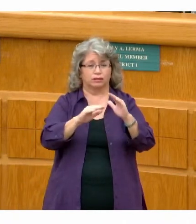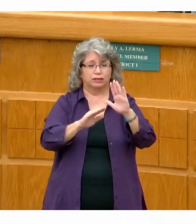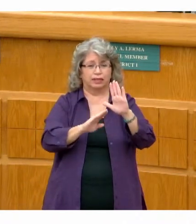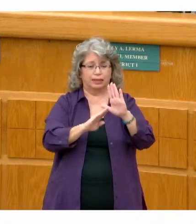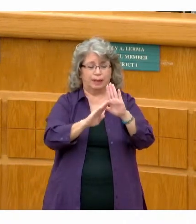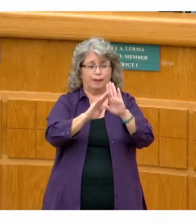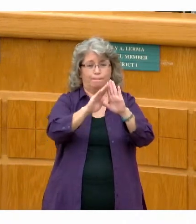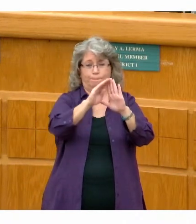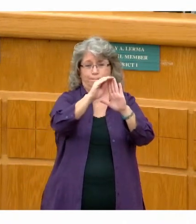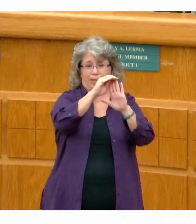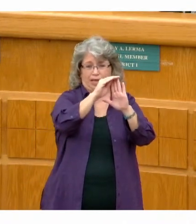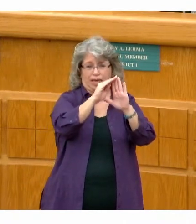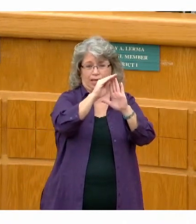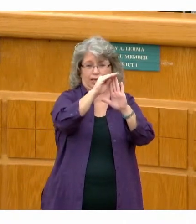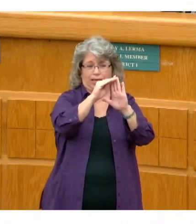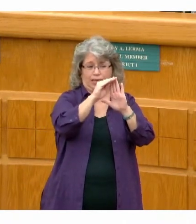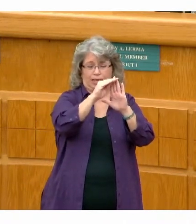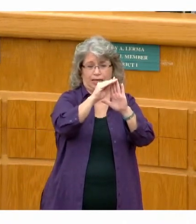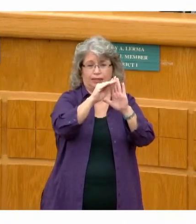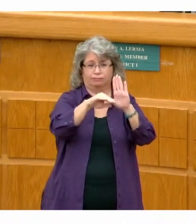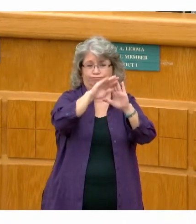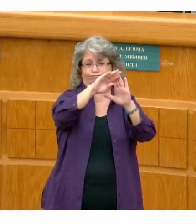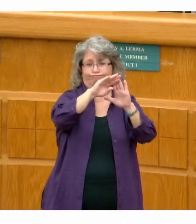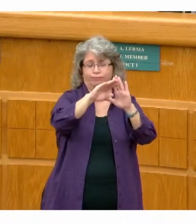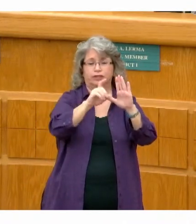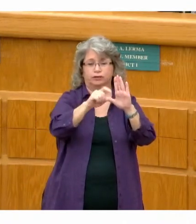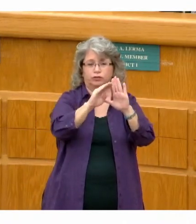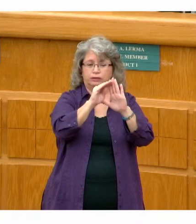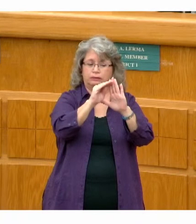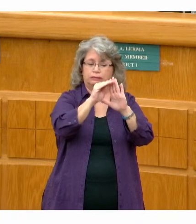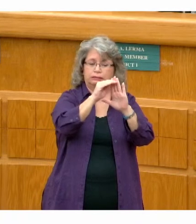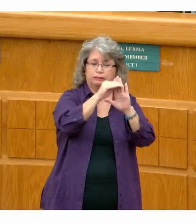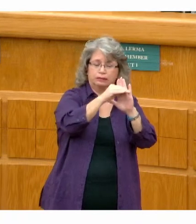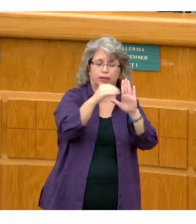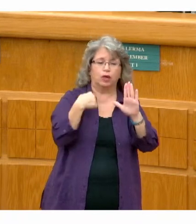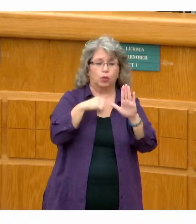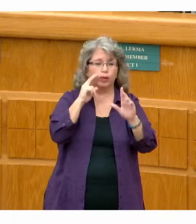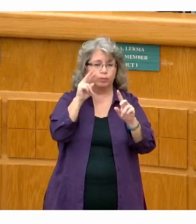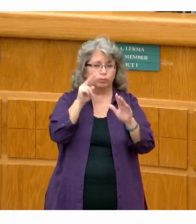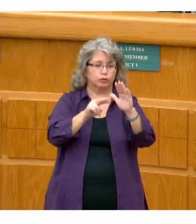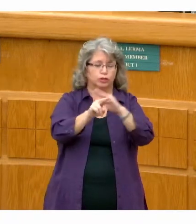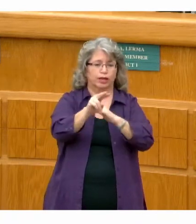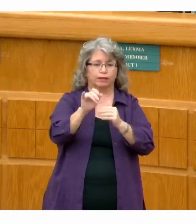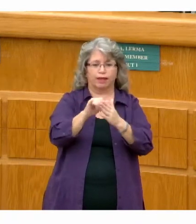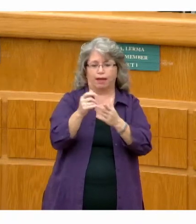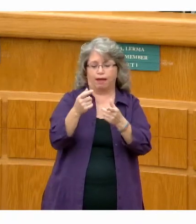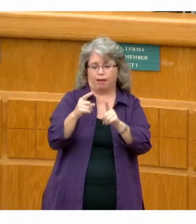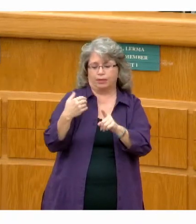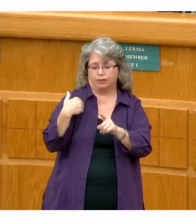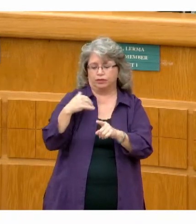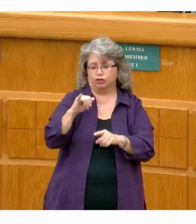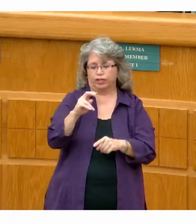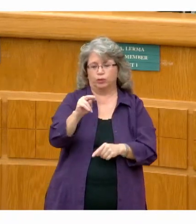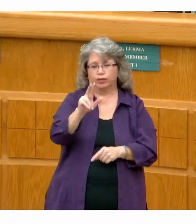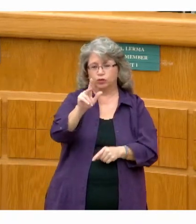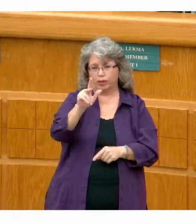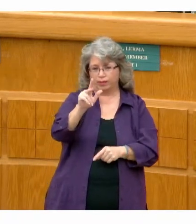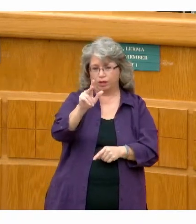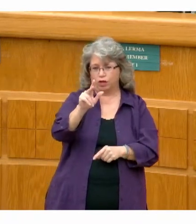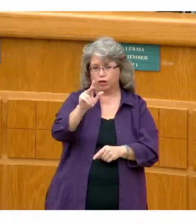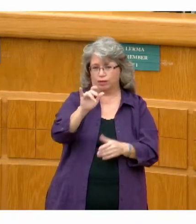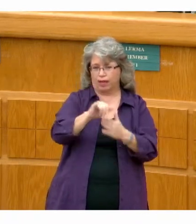value. And we projected that the peak for the cases was on the 23rd of January, and our projection for